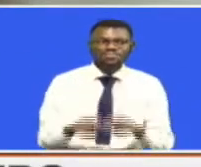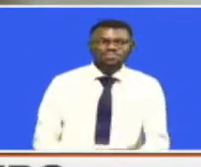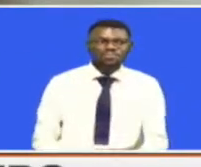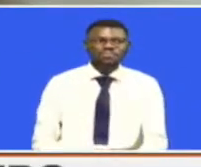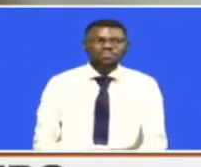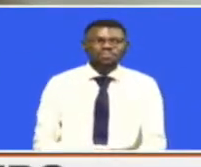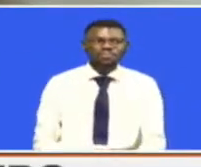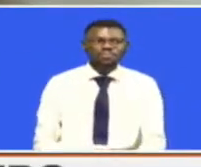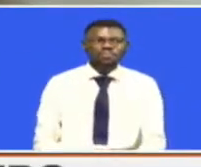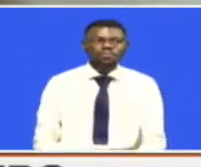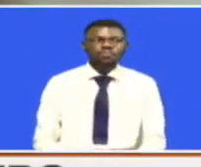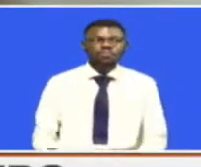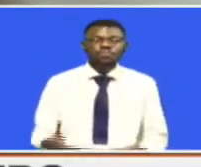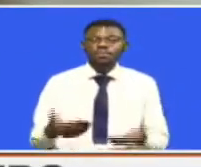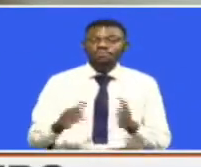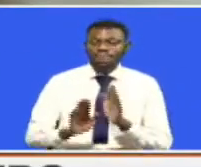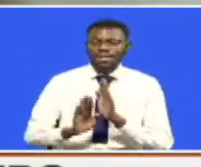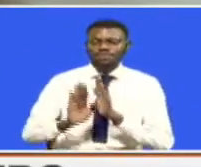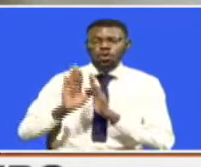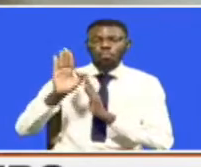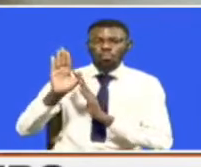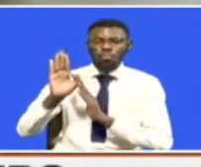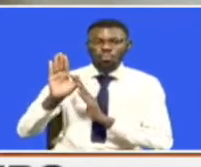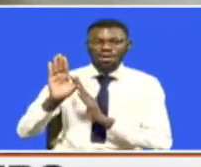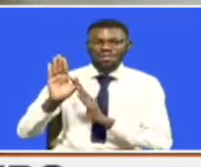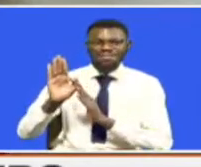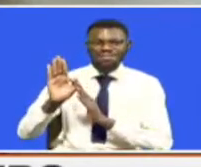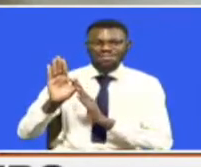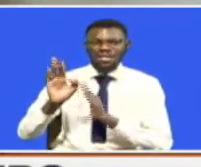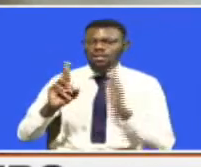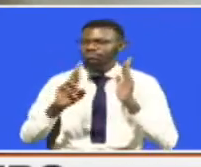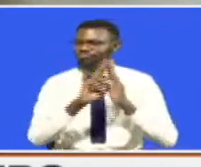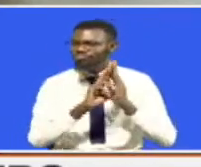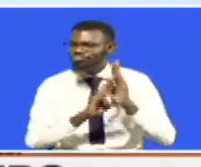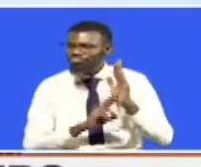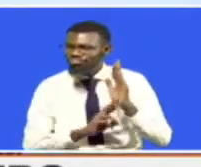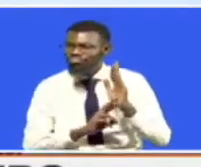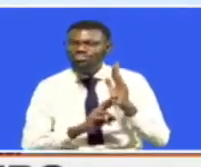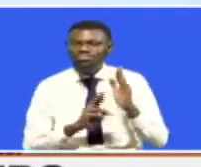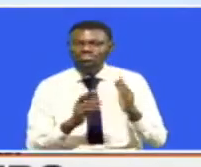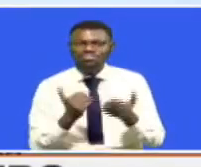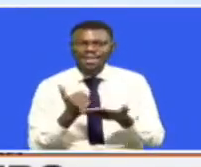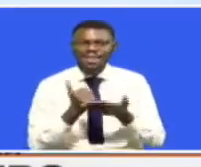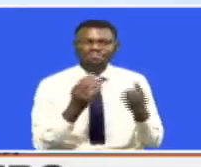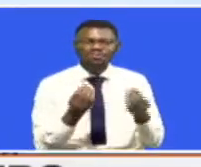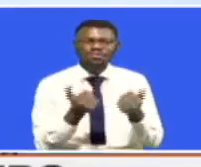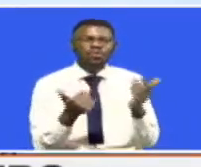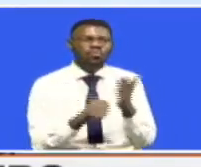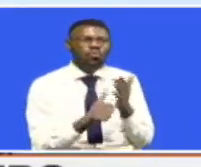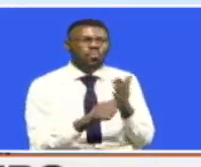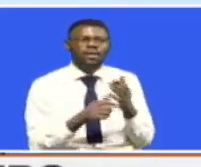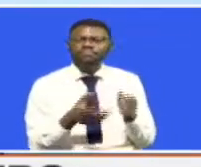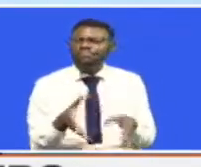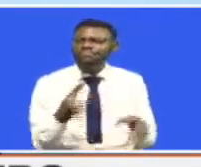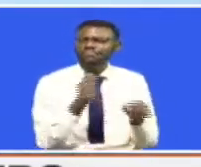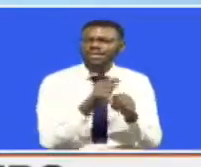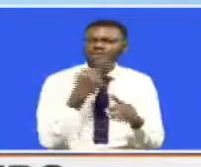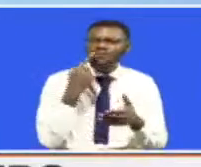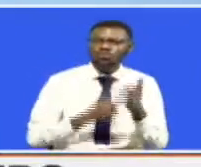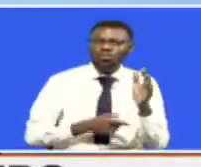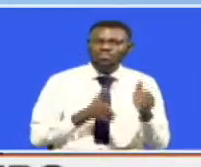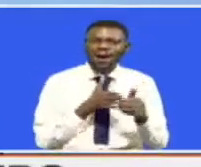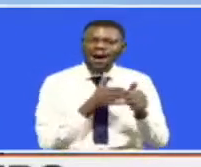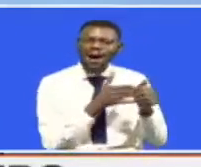how to develop data centers in such a way that we don't contribute further to the problem. Stakeholders have hinted that the guide will be used to